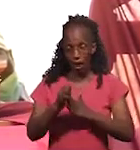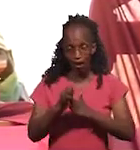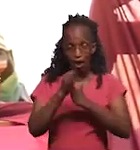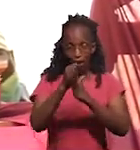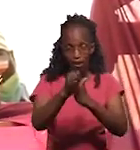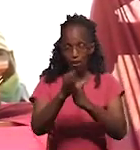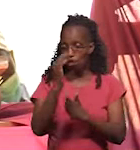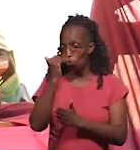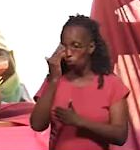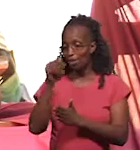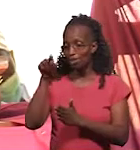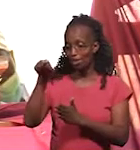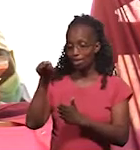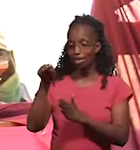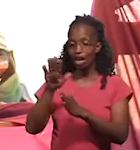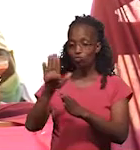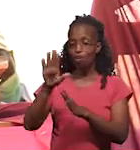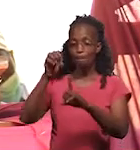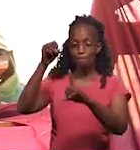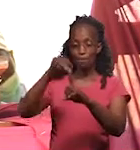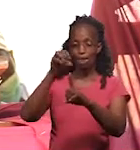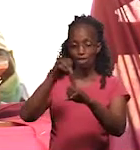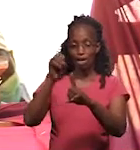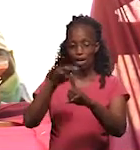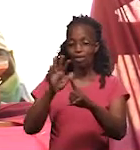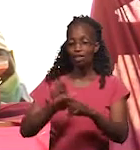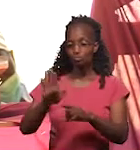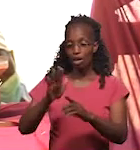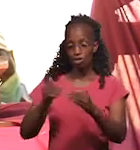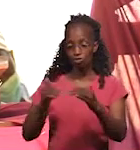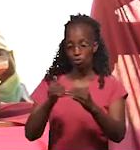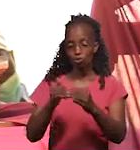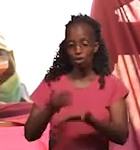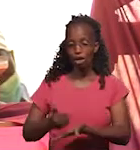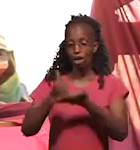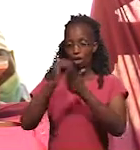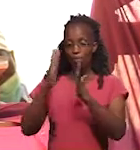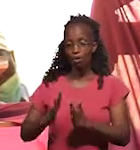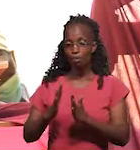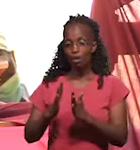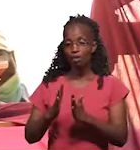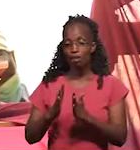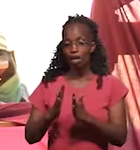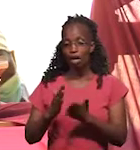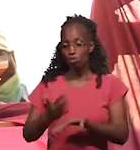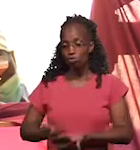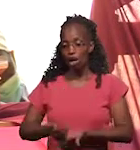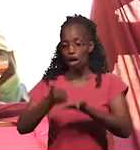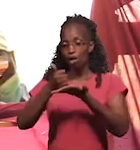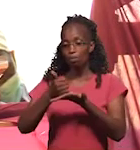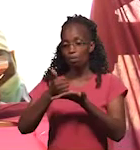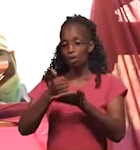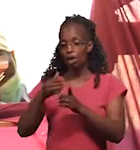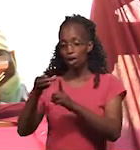you, because they are your mentors, they are your close helpers, so that you can